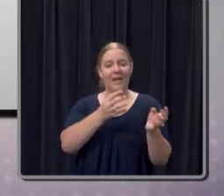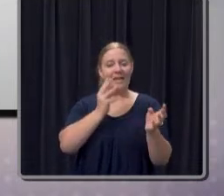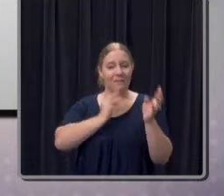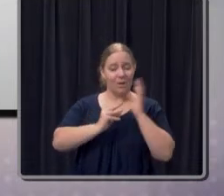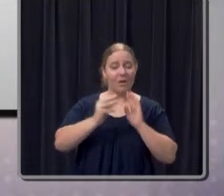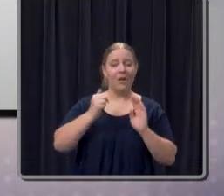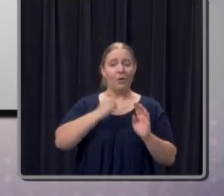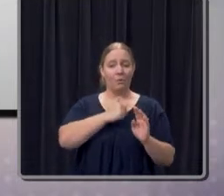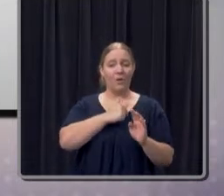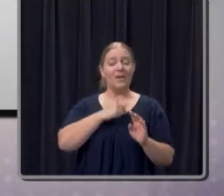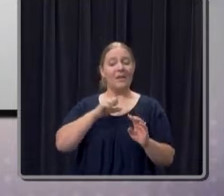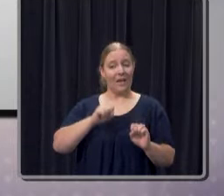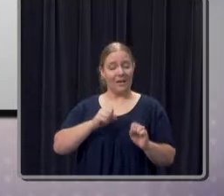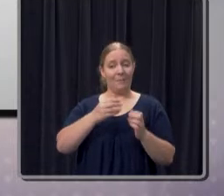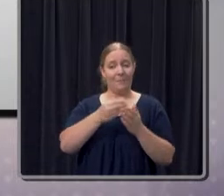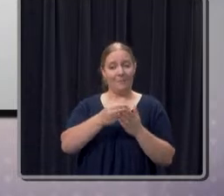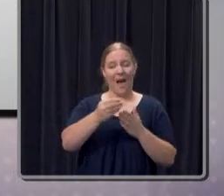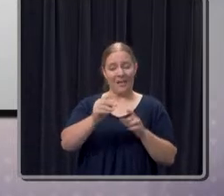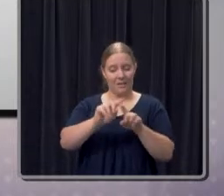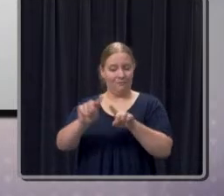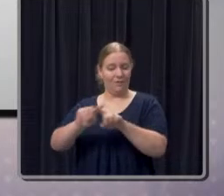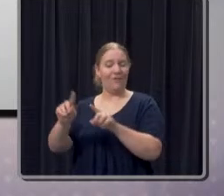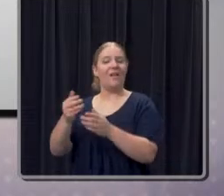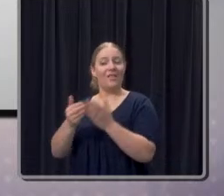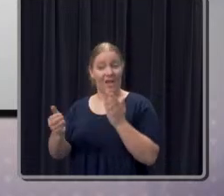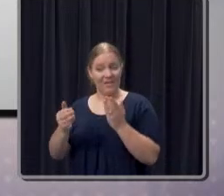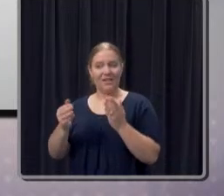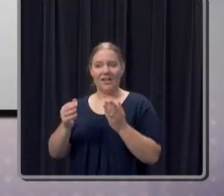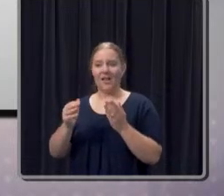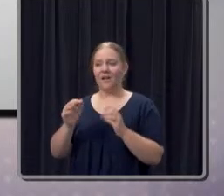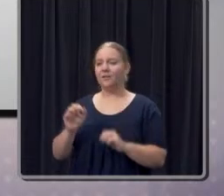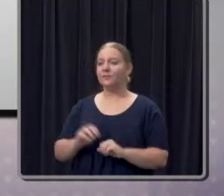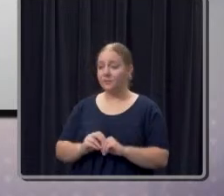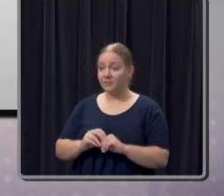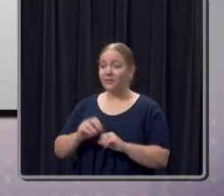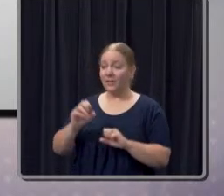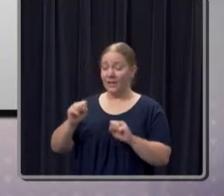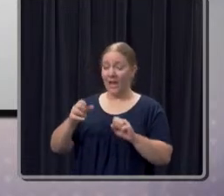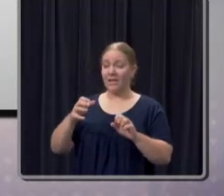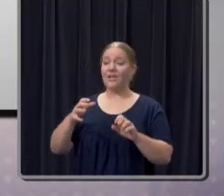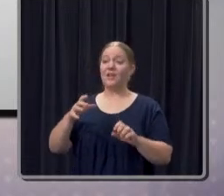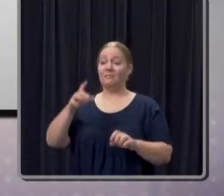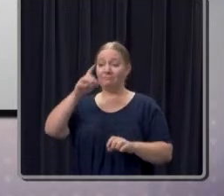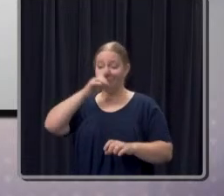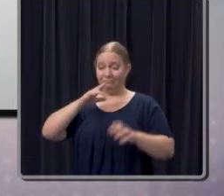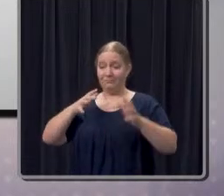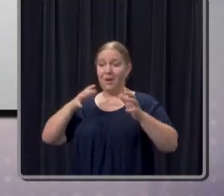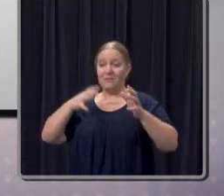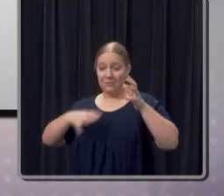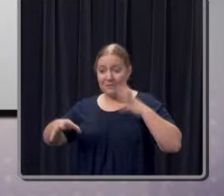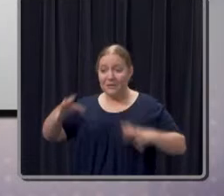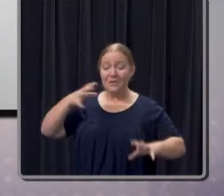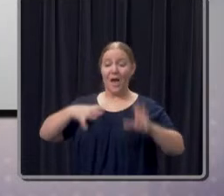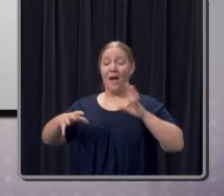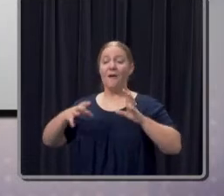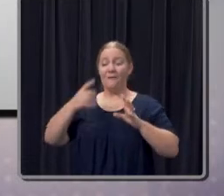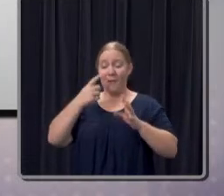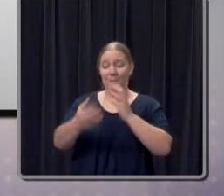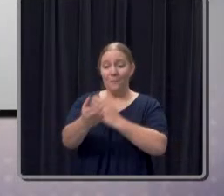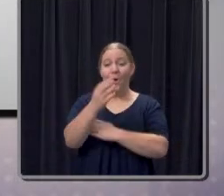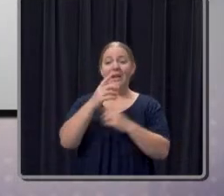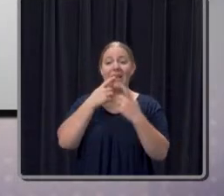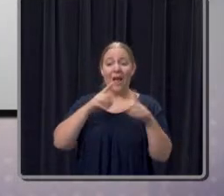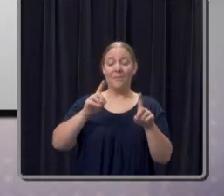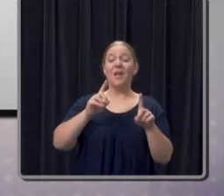can purchase different things. So you can see they can dress up the principal for the morning announcements. There's the principal in a